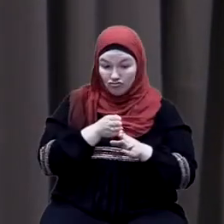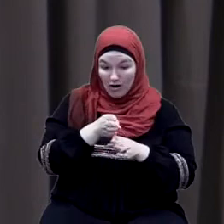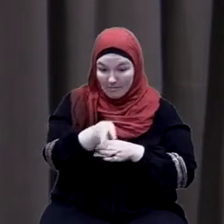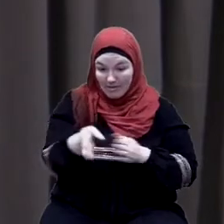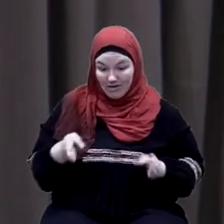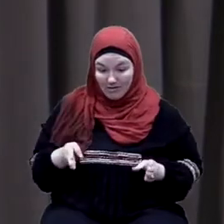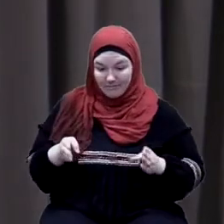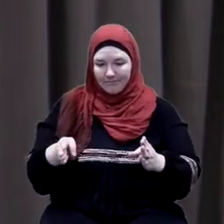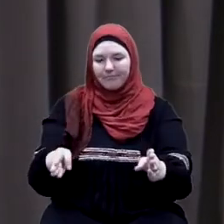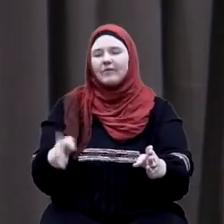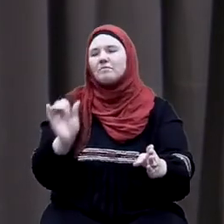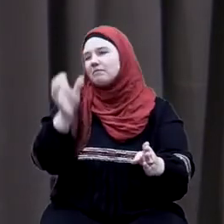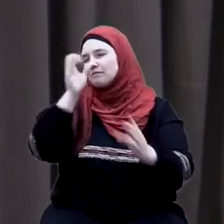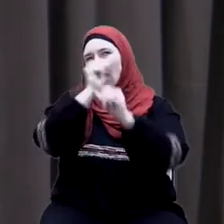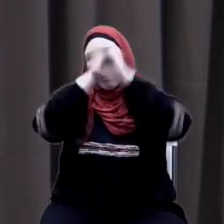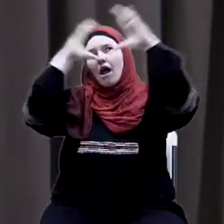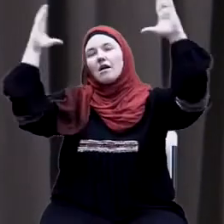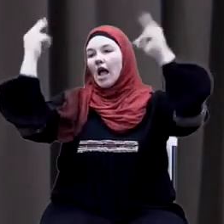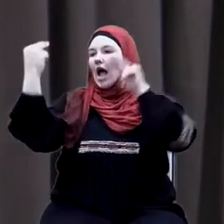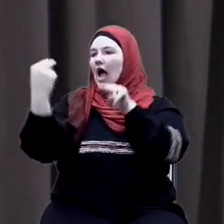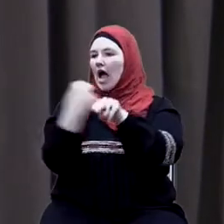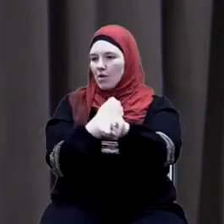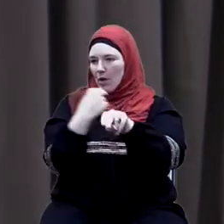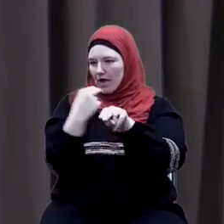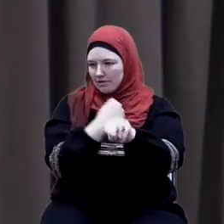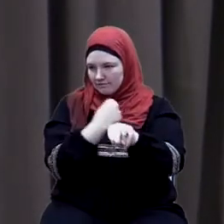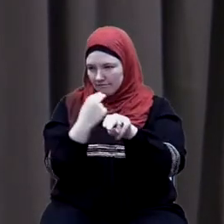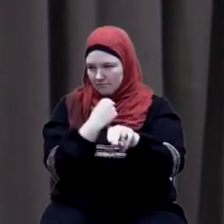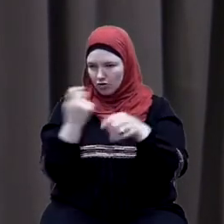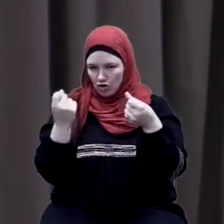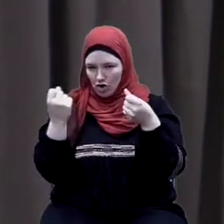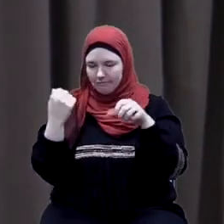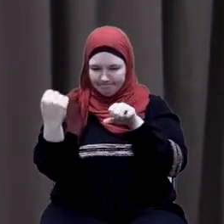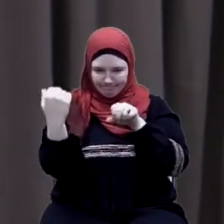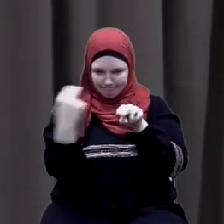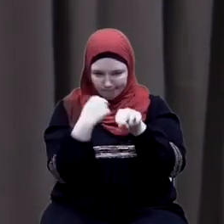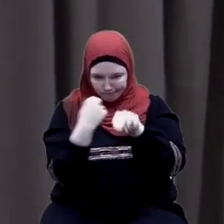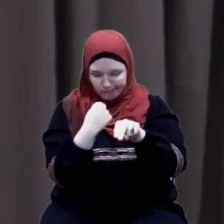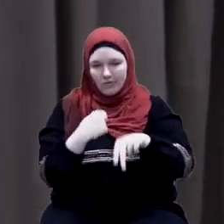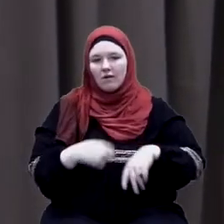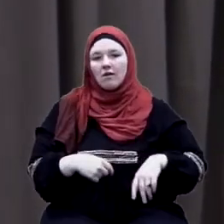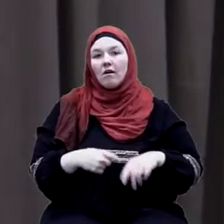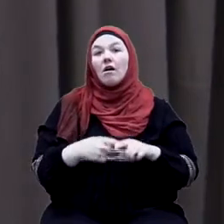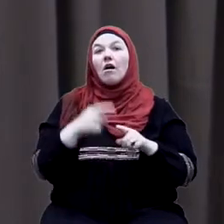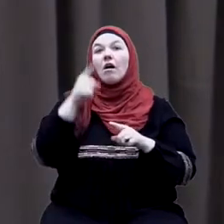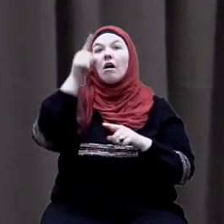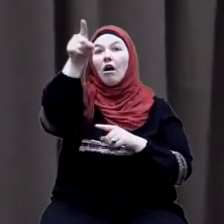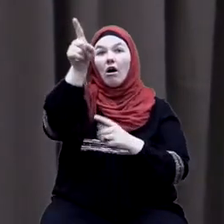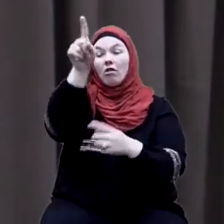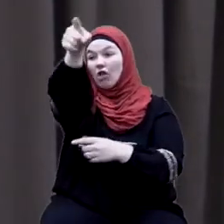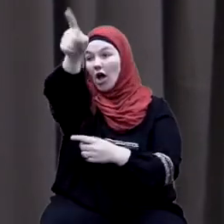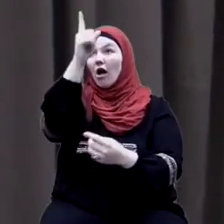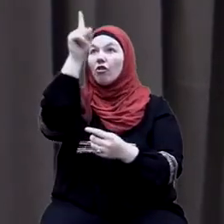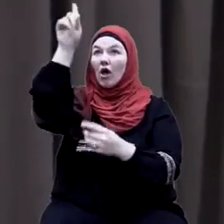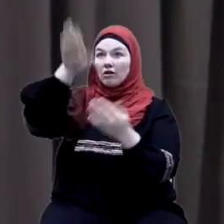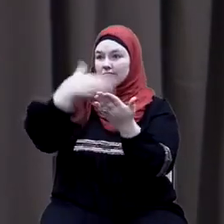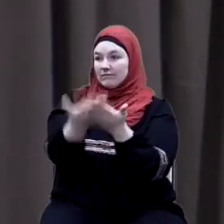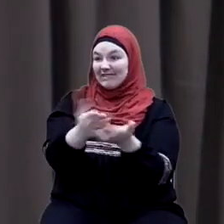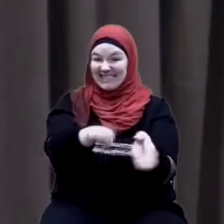like a highway between where you are and where Allah subhanahu wa ta'ala is going to meet you when you